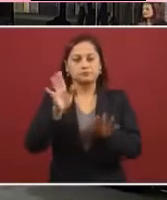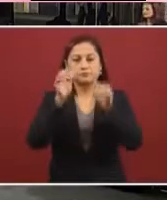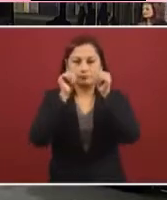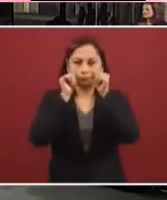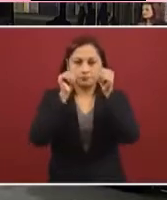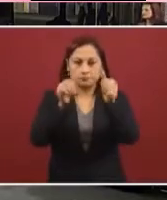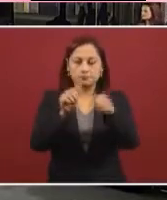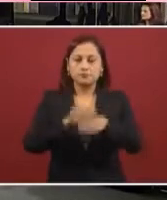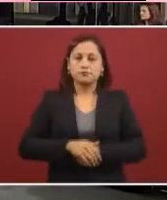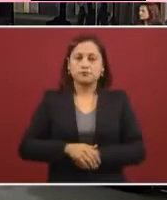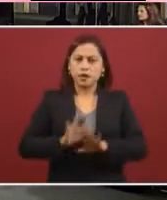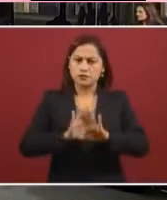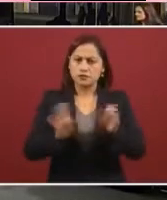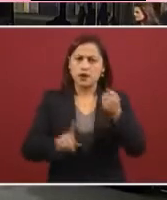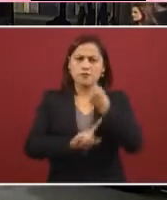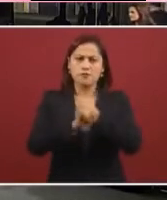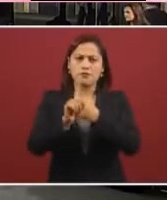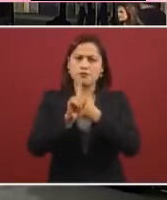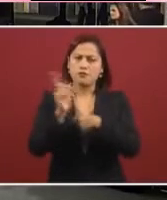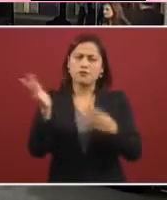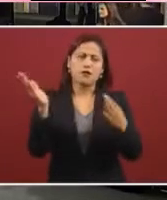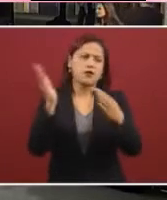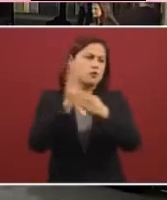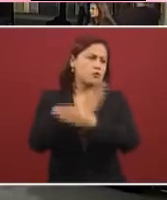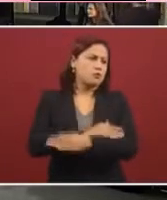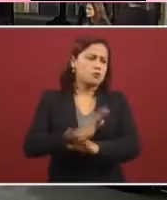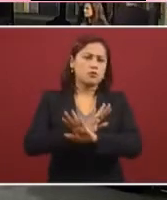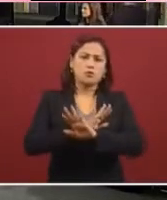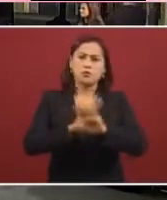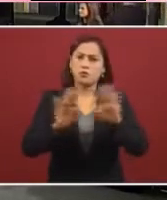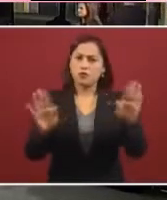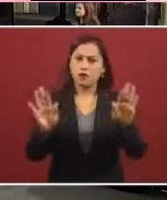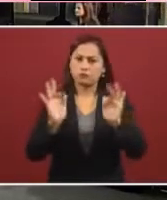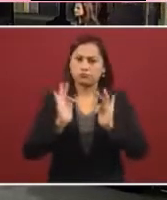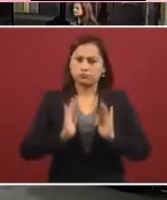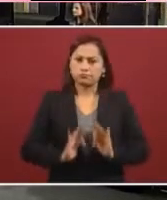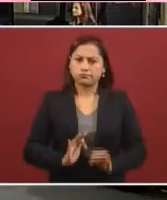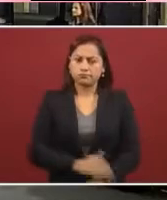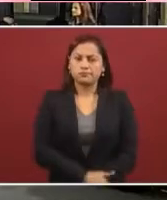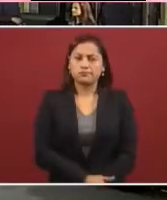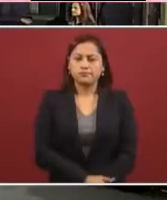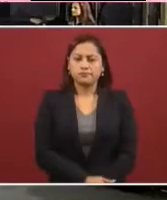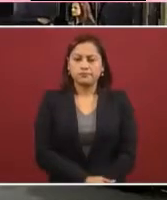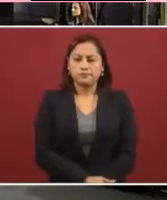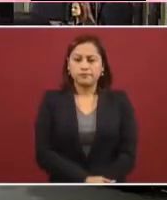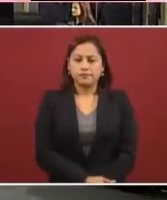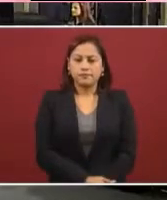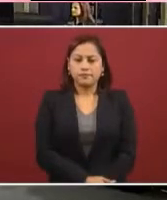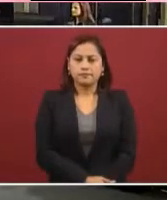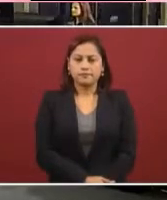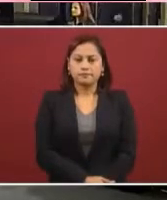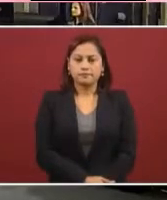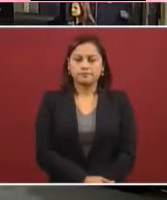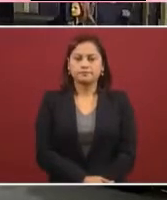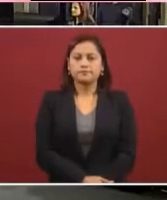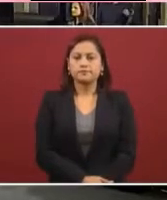things turned out okay, though. So he's pointing at someone.